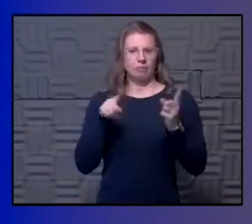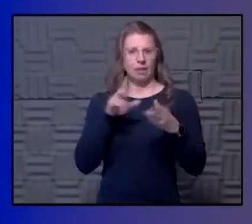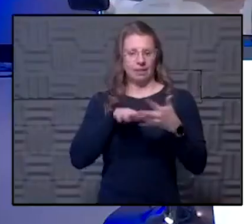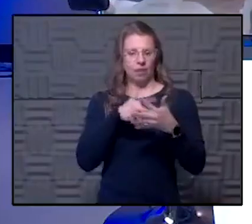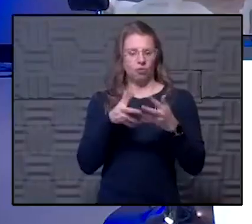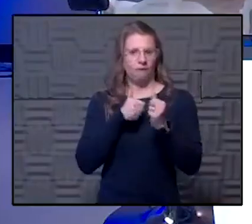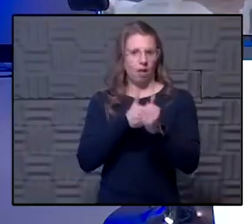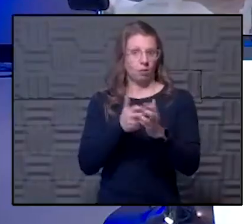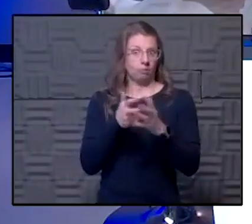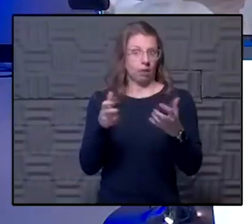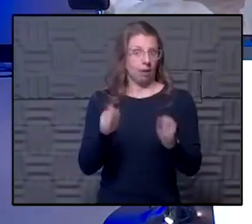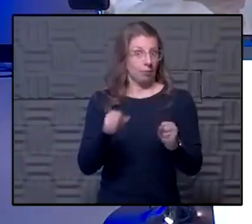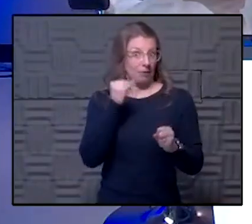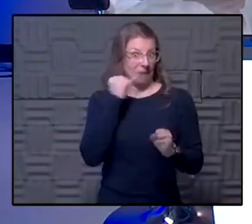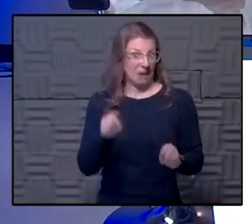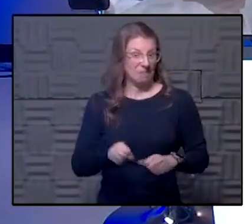possible.